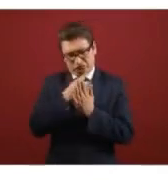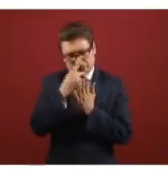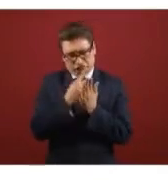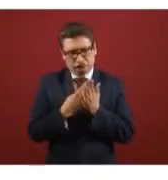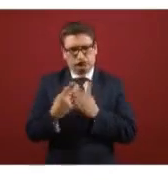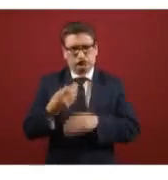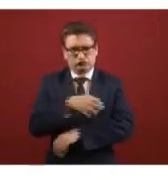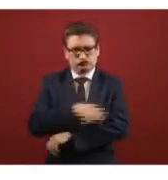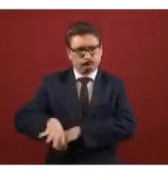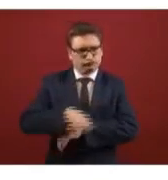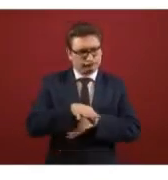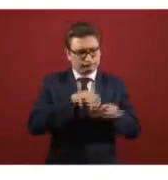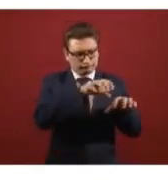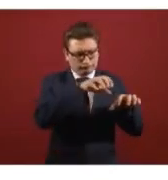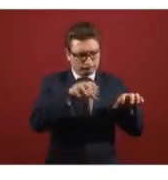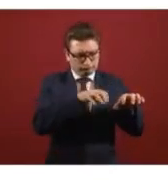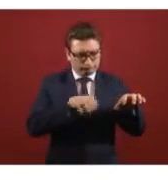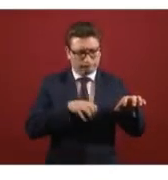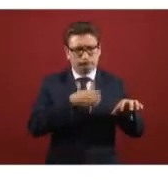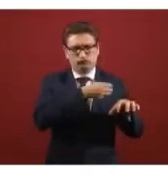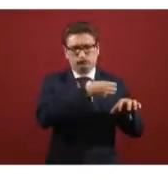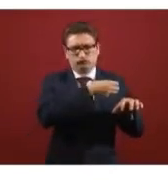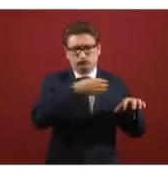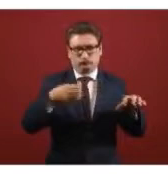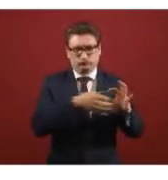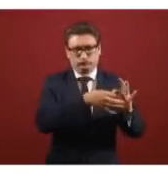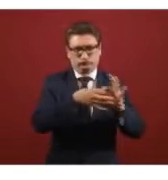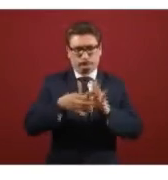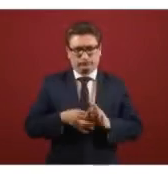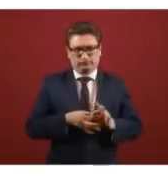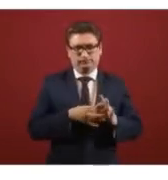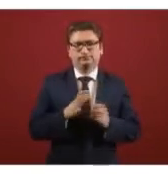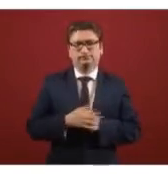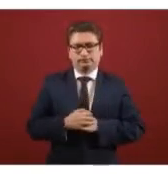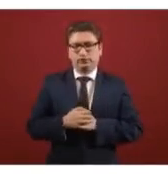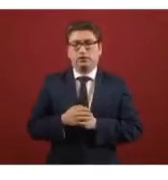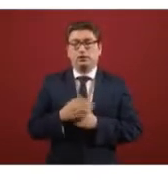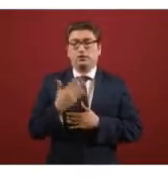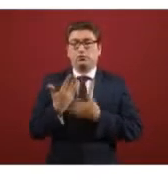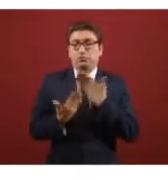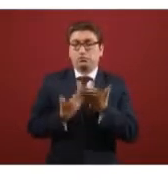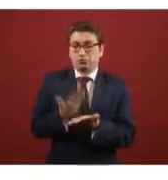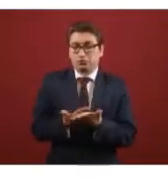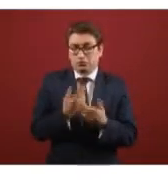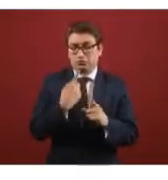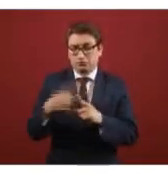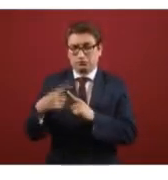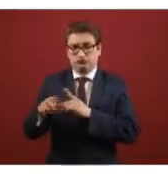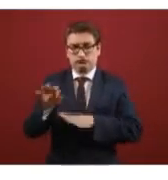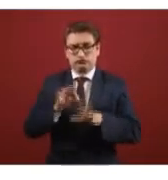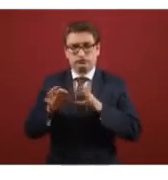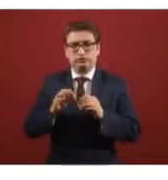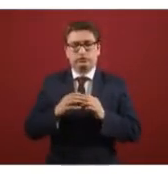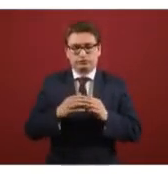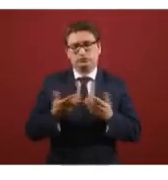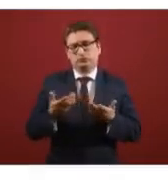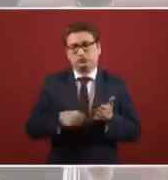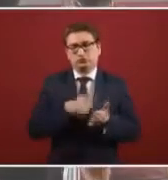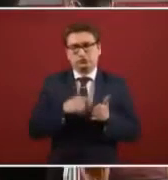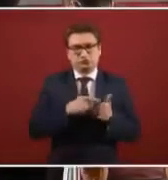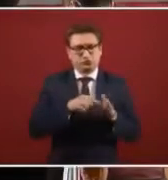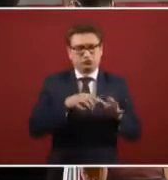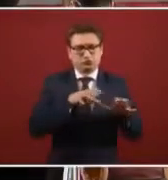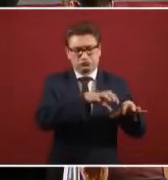the planning for that. Las propuestas seleccionadas ya se entregaron de los 6 paquetes. The bids